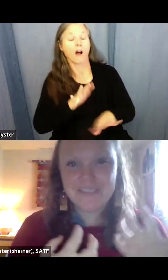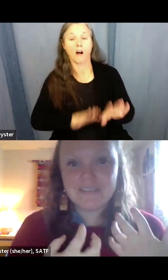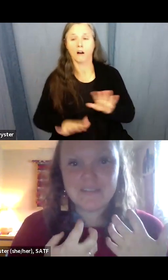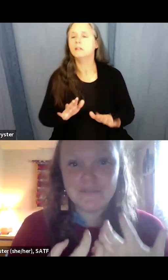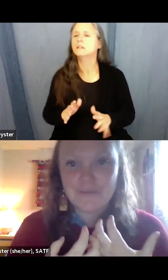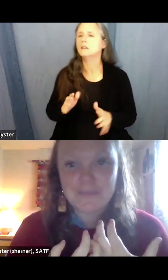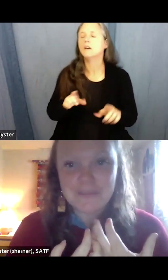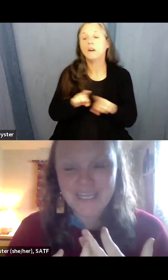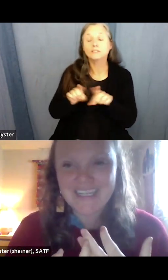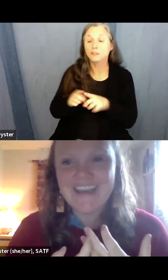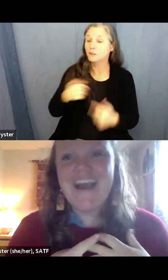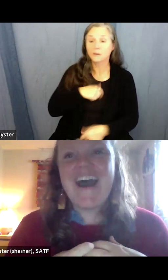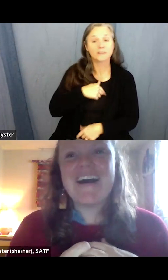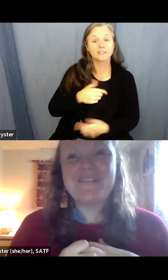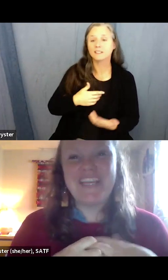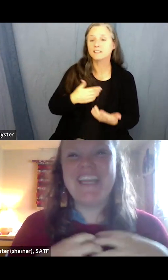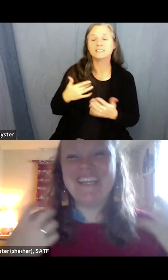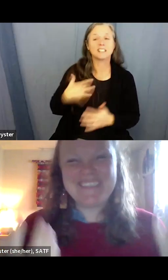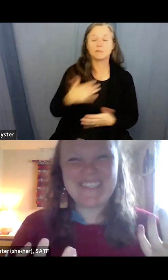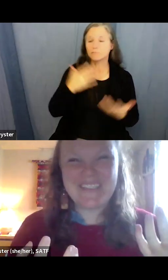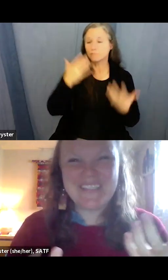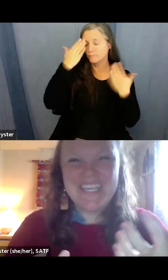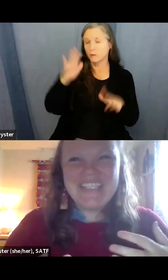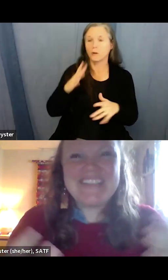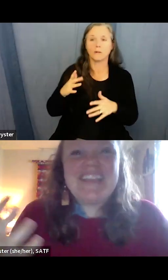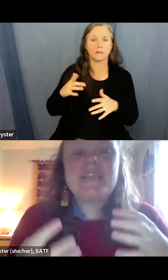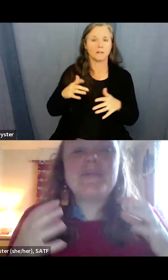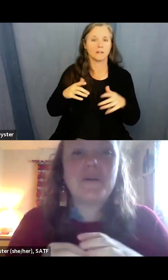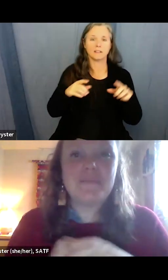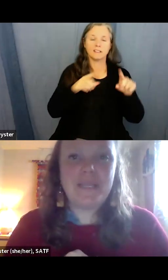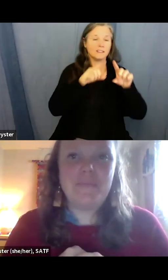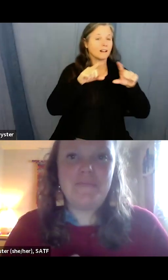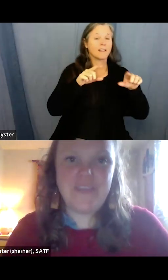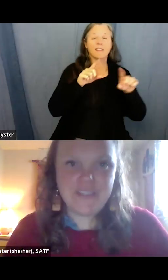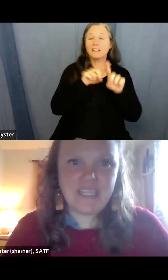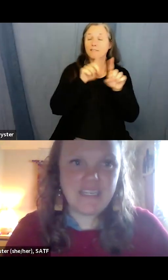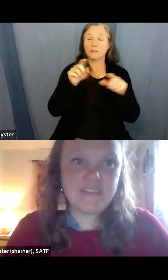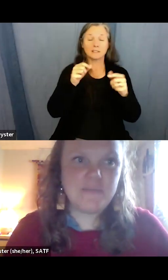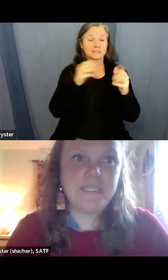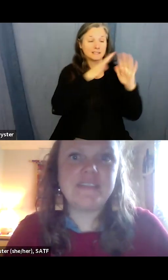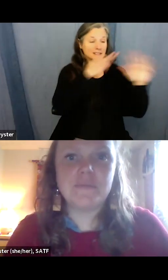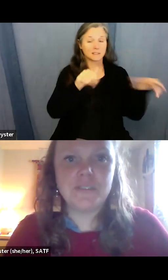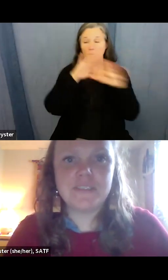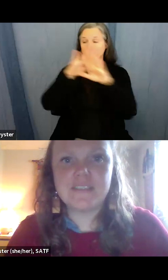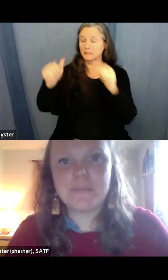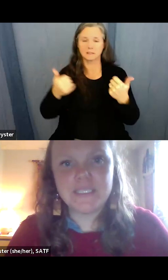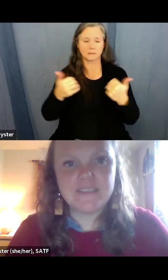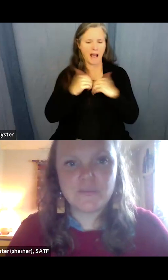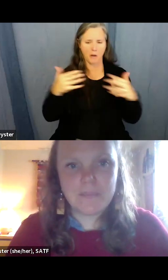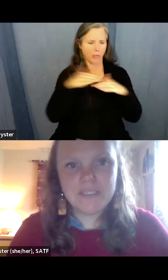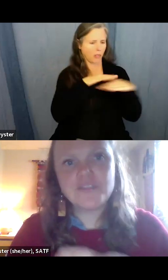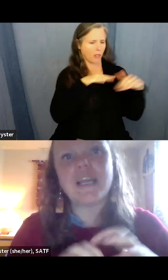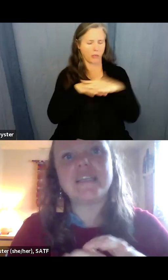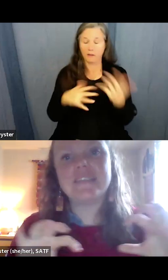work, feel a little overwhelmed by it. And so just think about what it might feel like to be someone who's